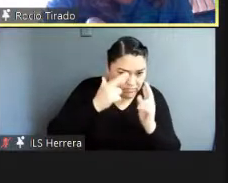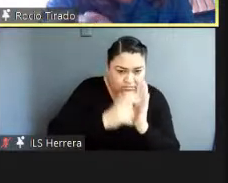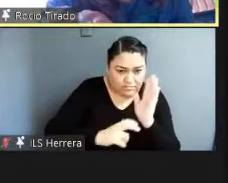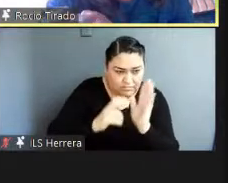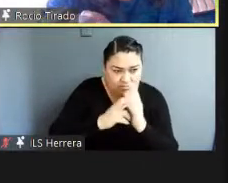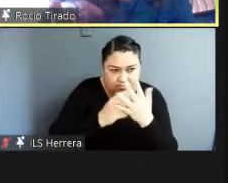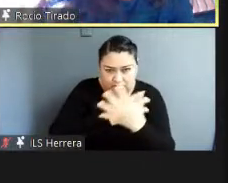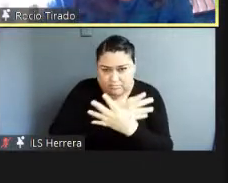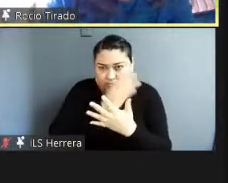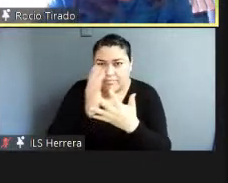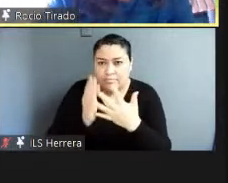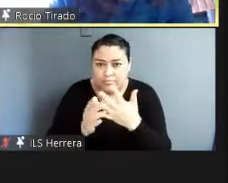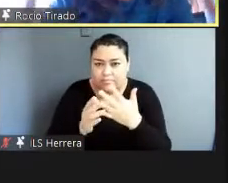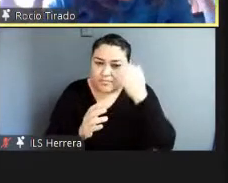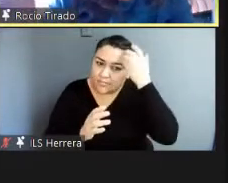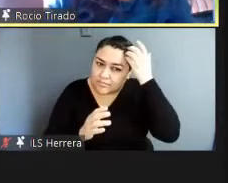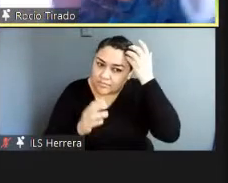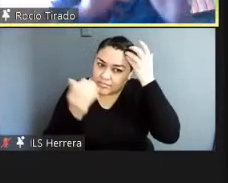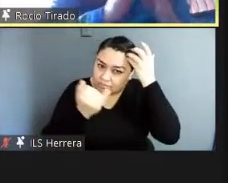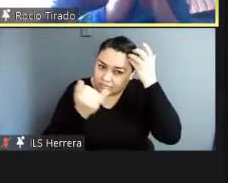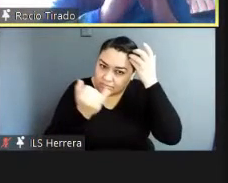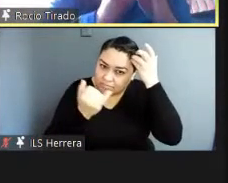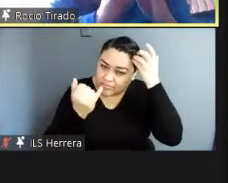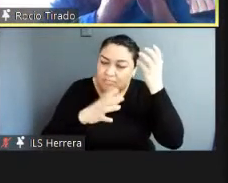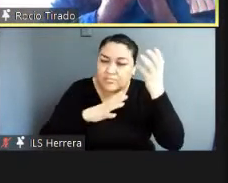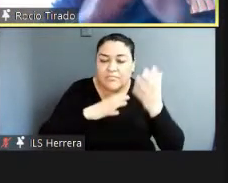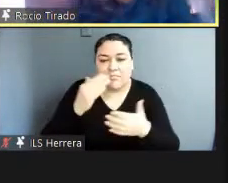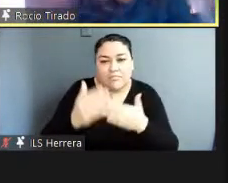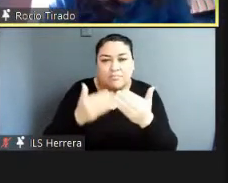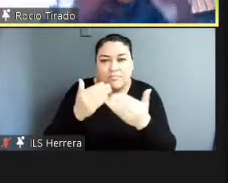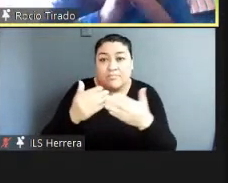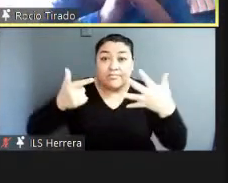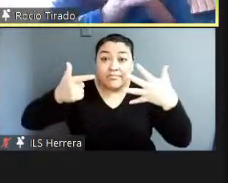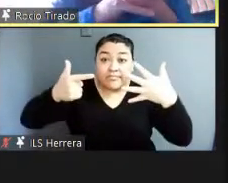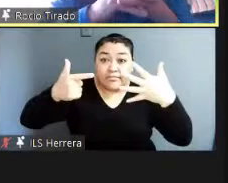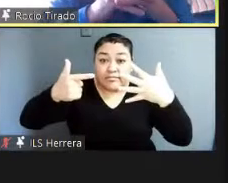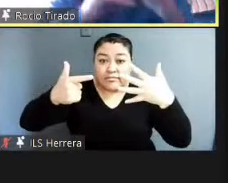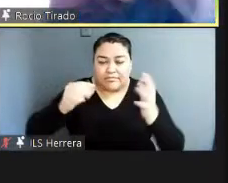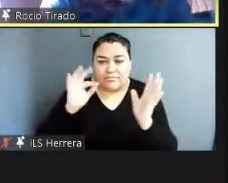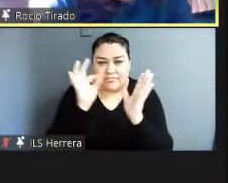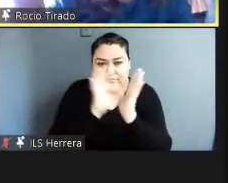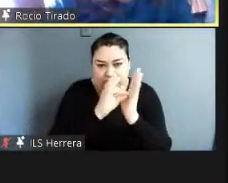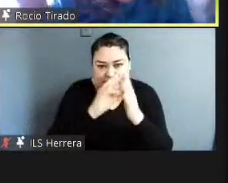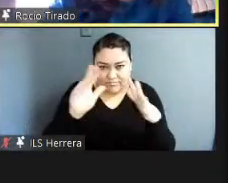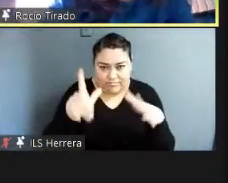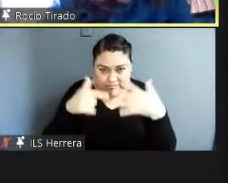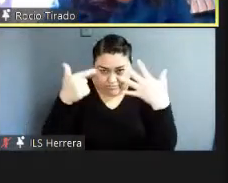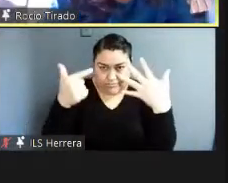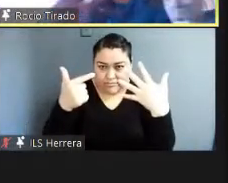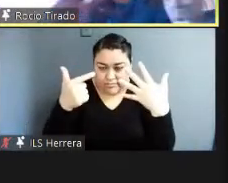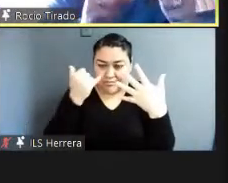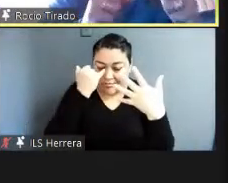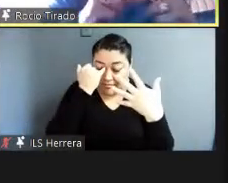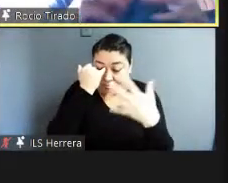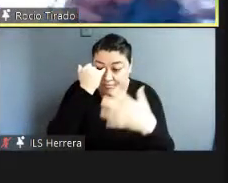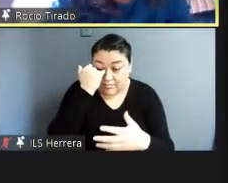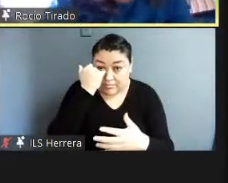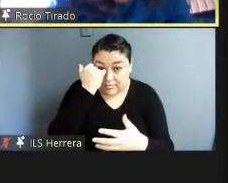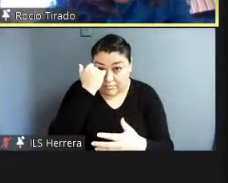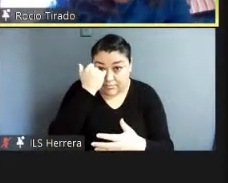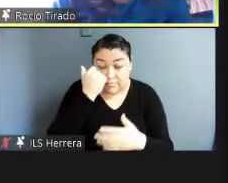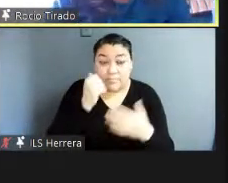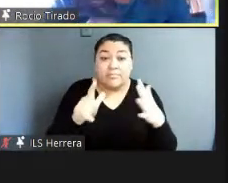of the recommendations made after we reviewed the grid. We are now proposing 7